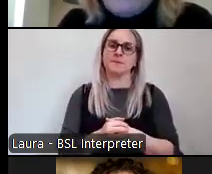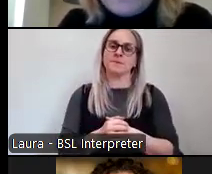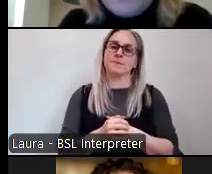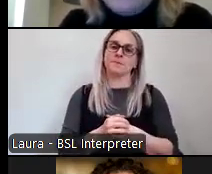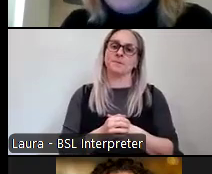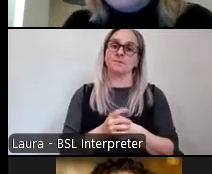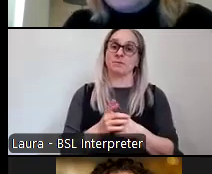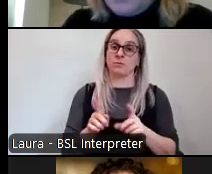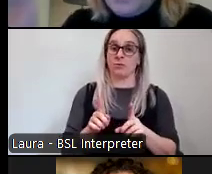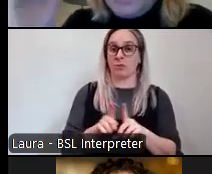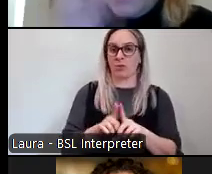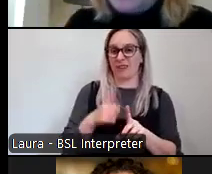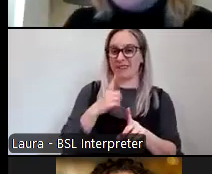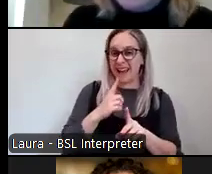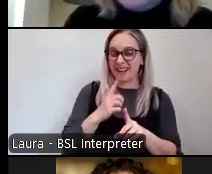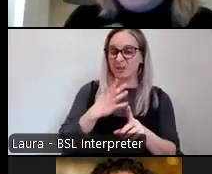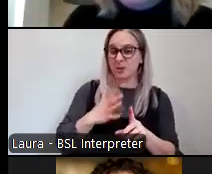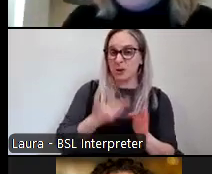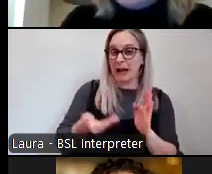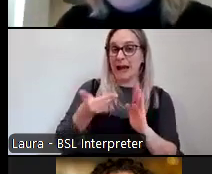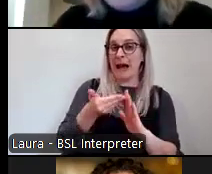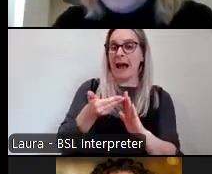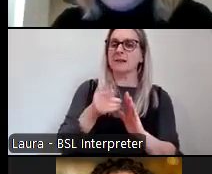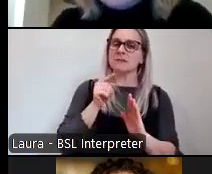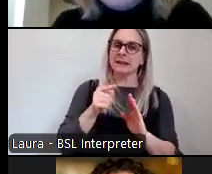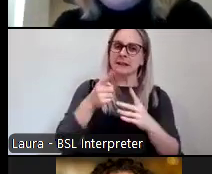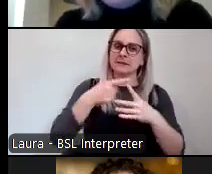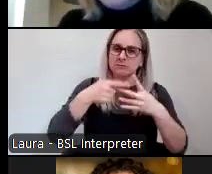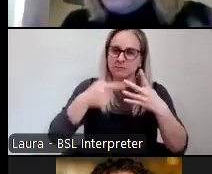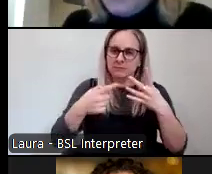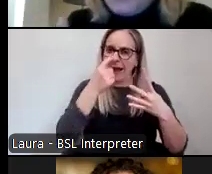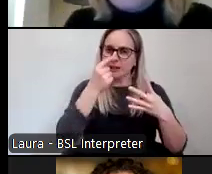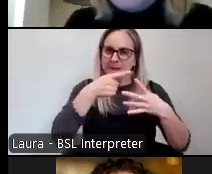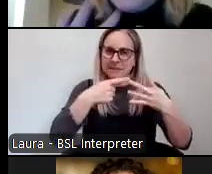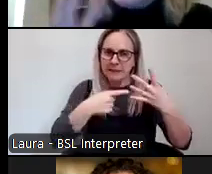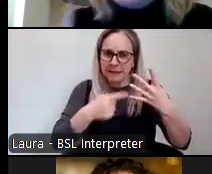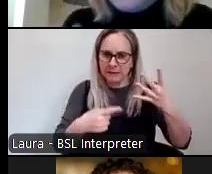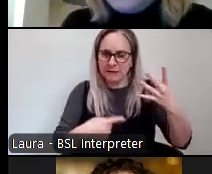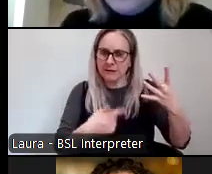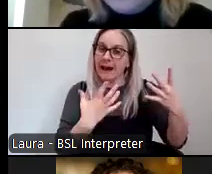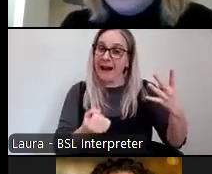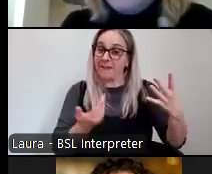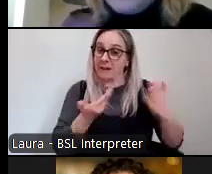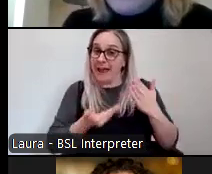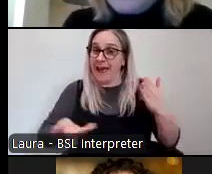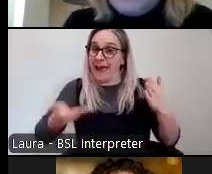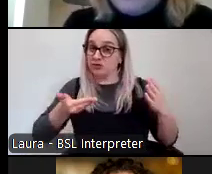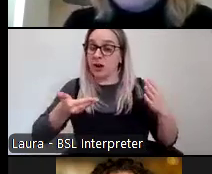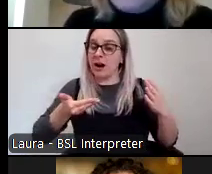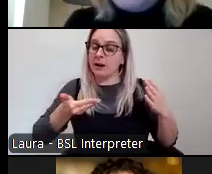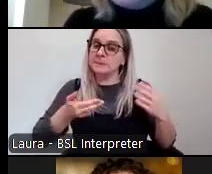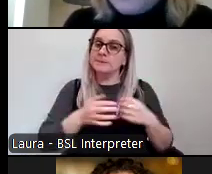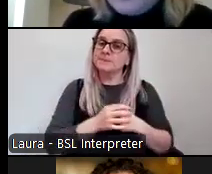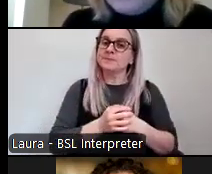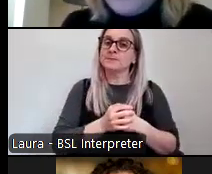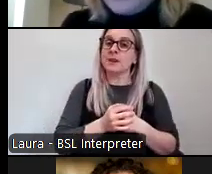spoken already, that in addition to these general eligibility criteria, there are additional criteria